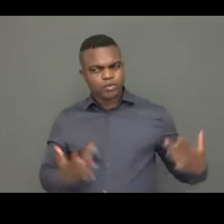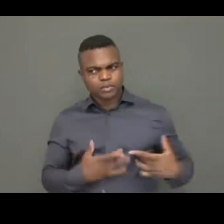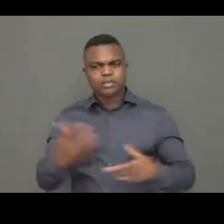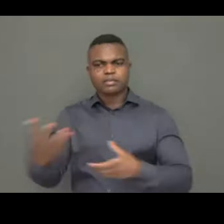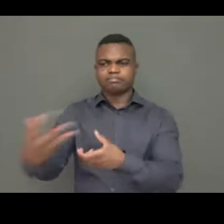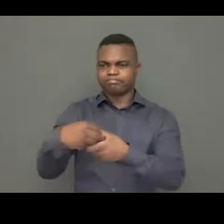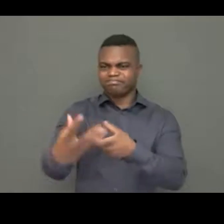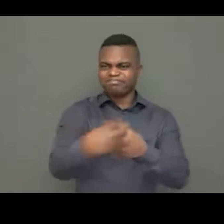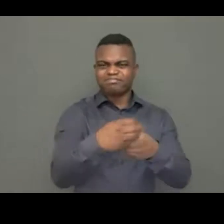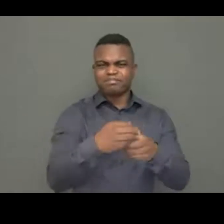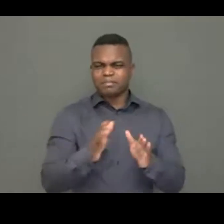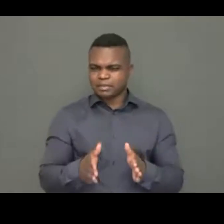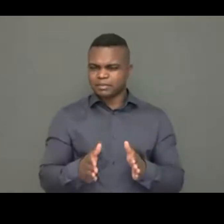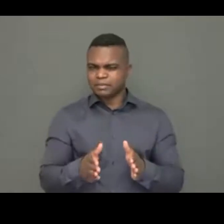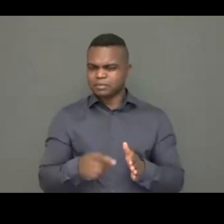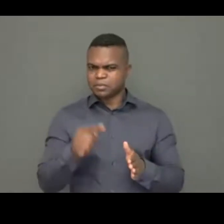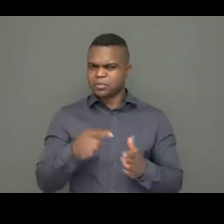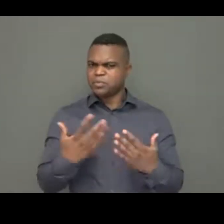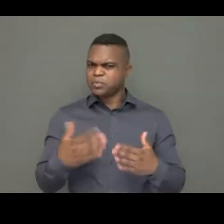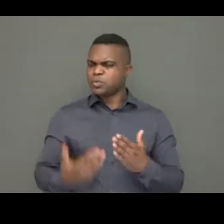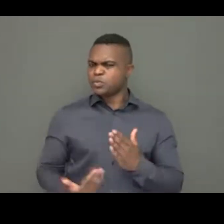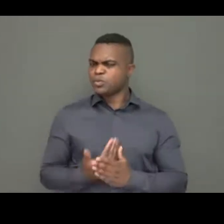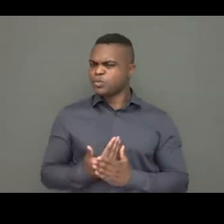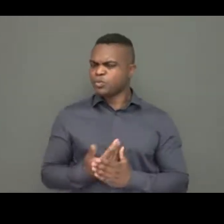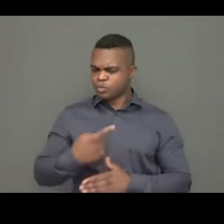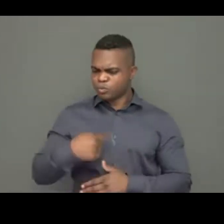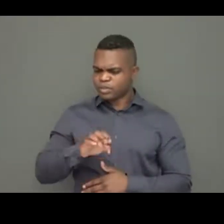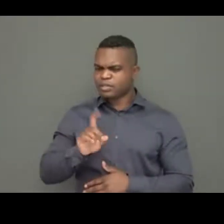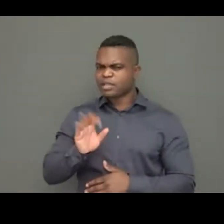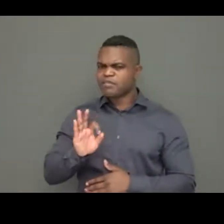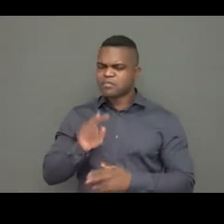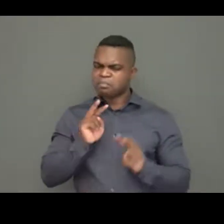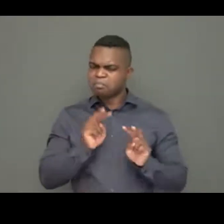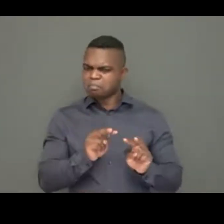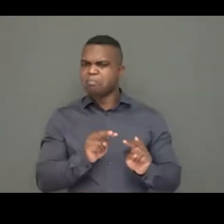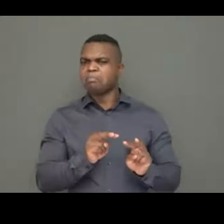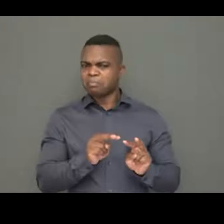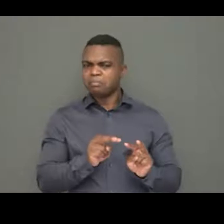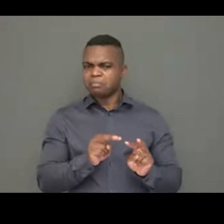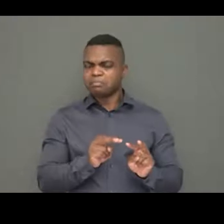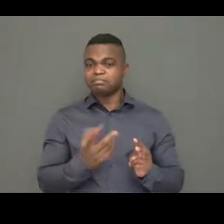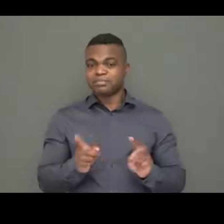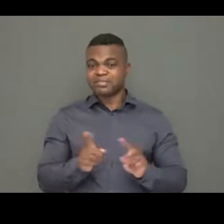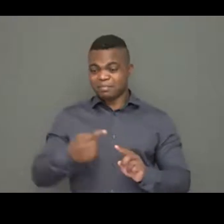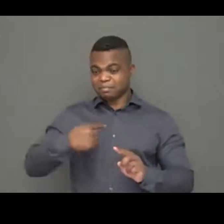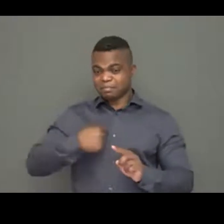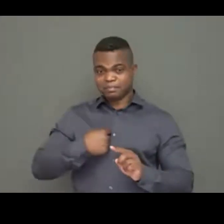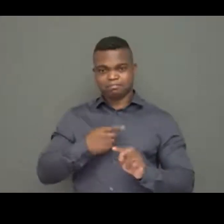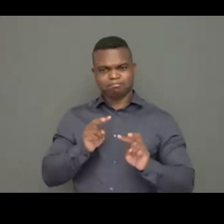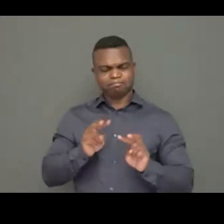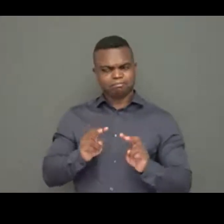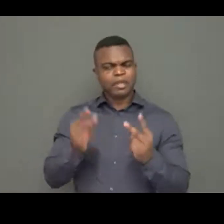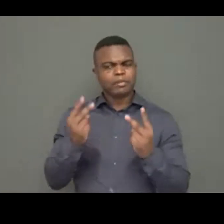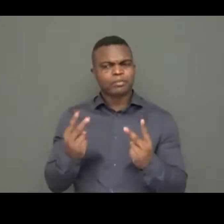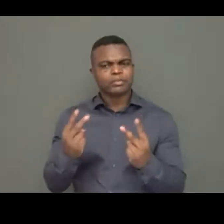for me, one of the most important developments during this period of time, what the project achieved was that we have this